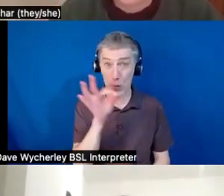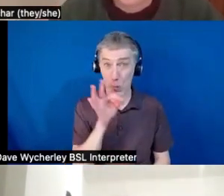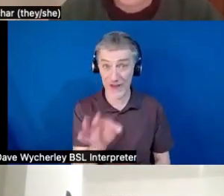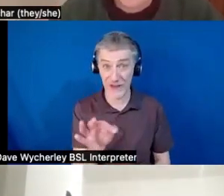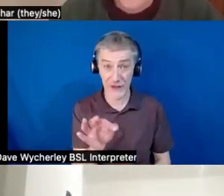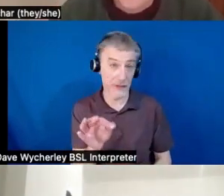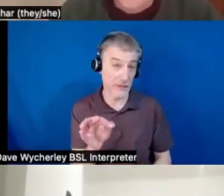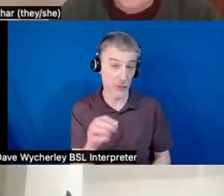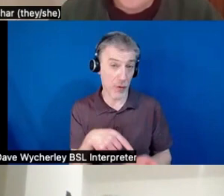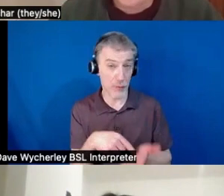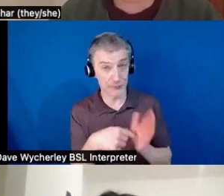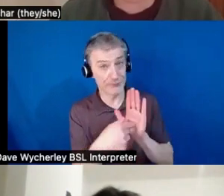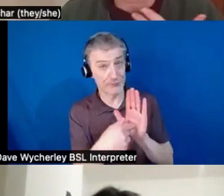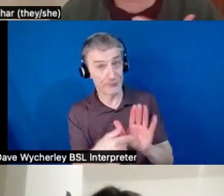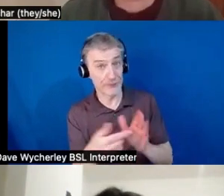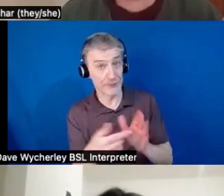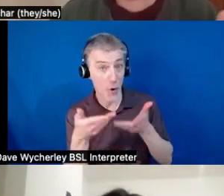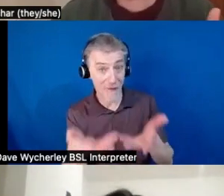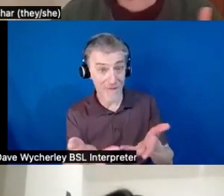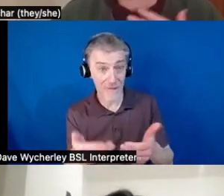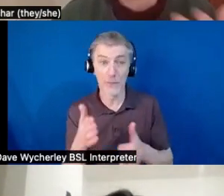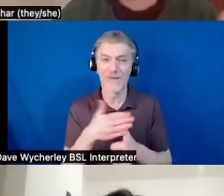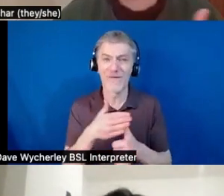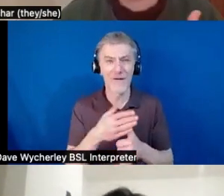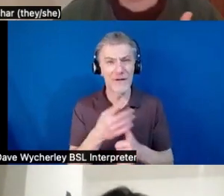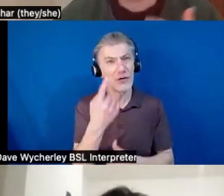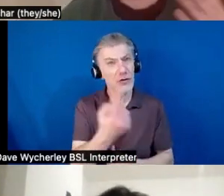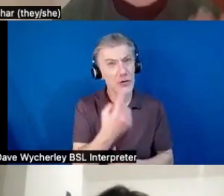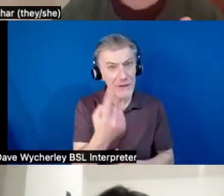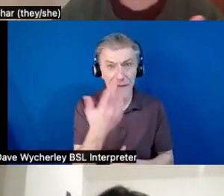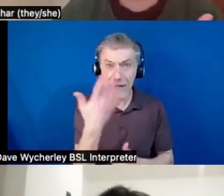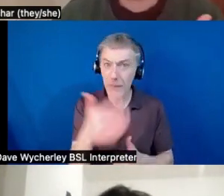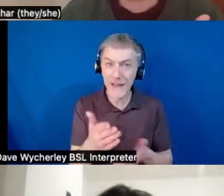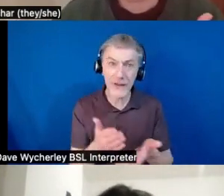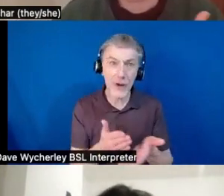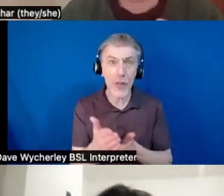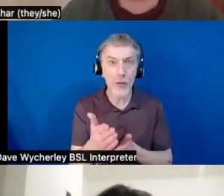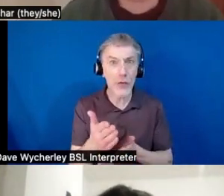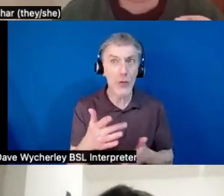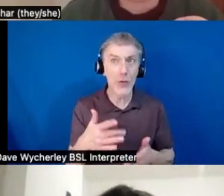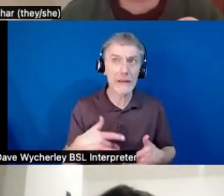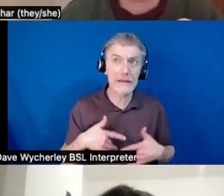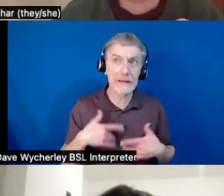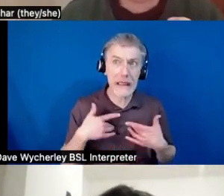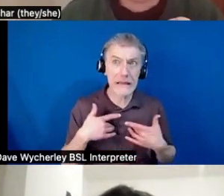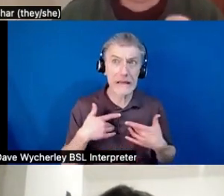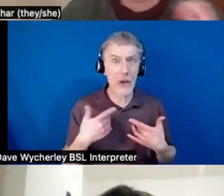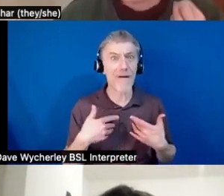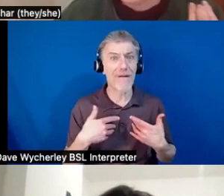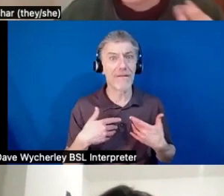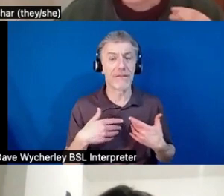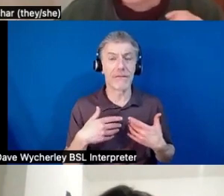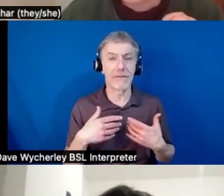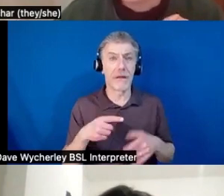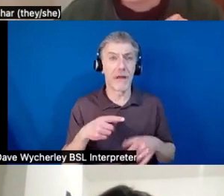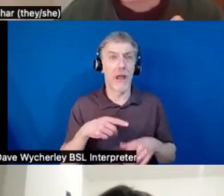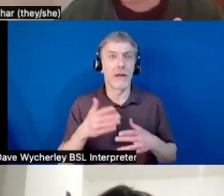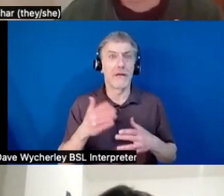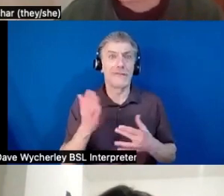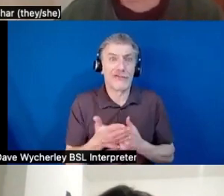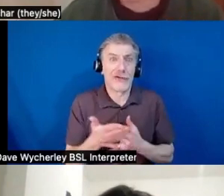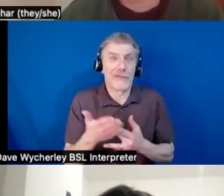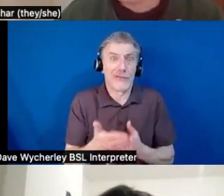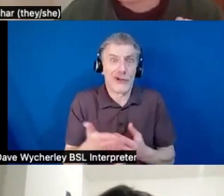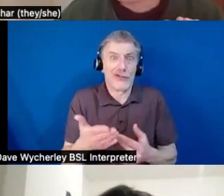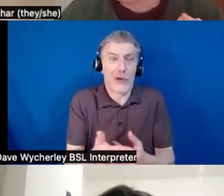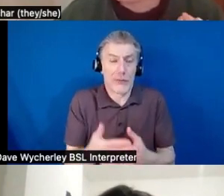here are: how have you experienced a sense of fragmentation? Have you experienced a sense of fragmentation? I had a really interesting conversation